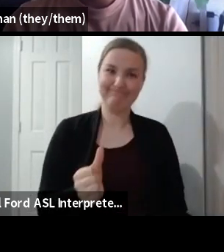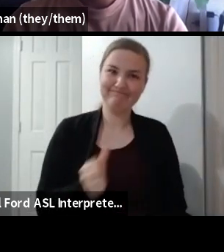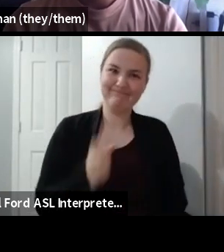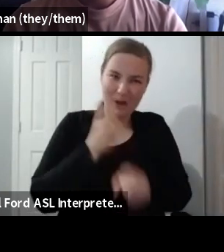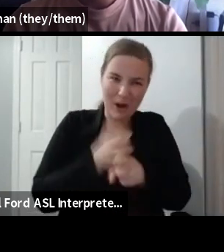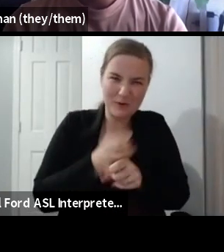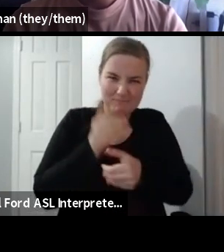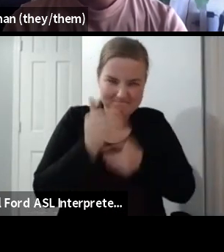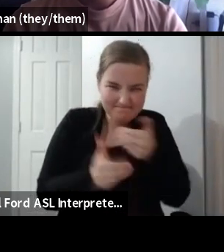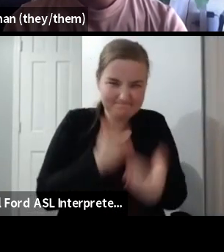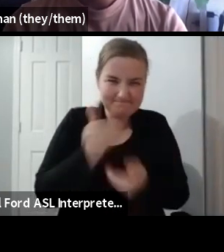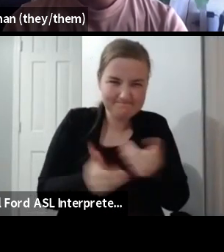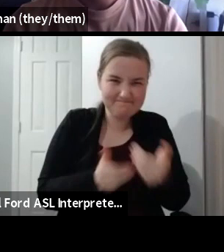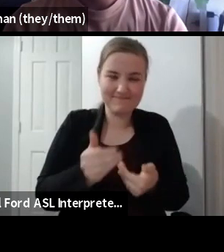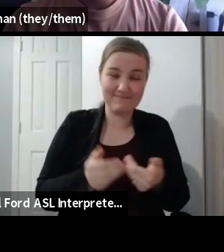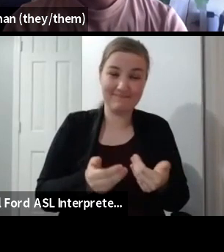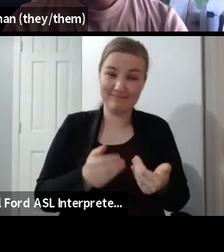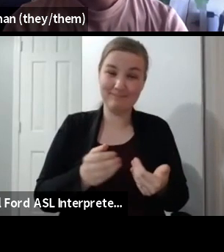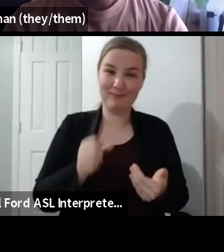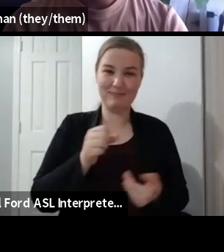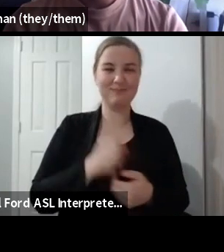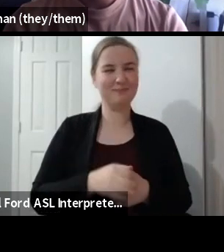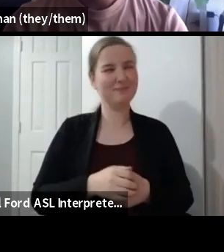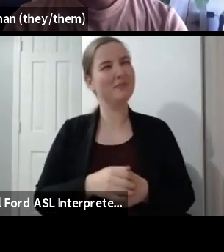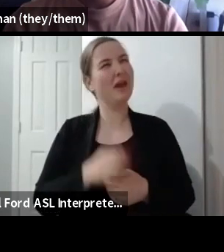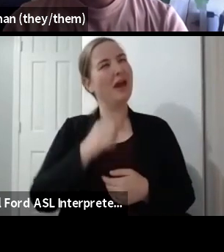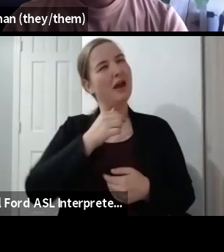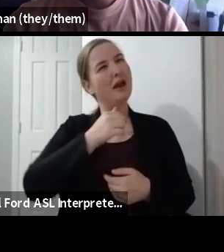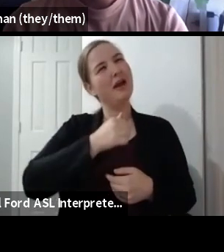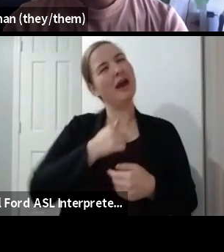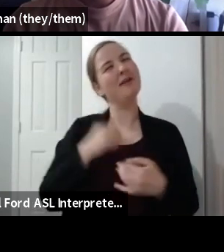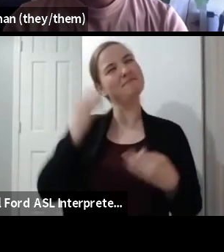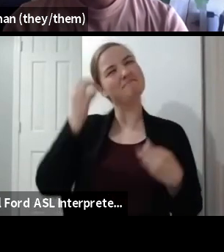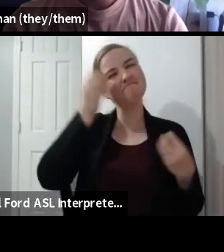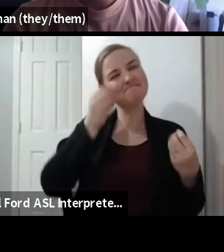yeah, actually I'll continue that. Like